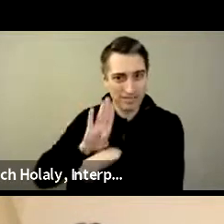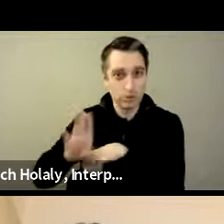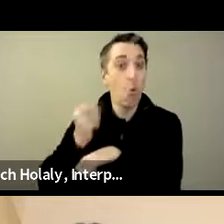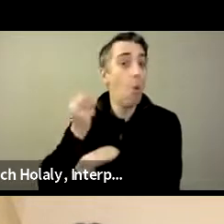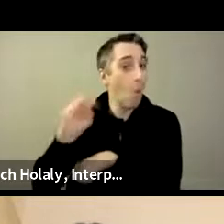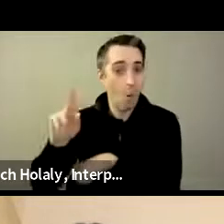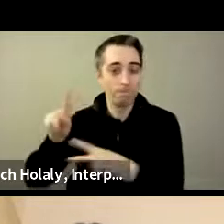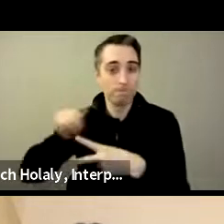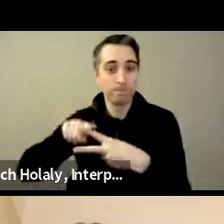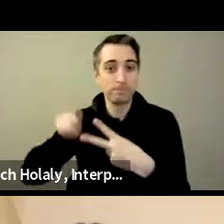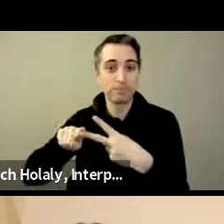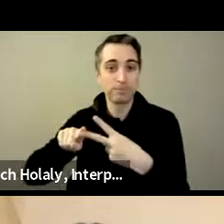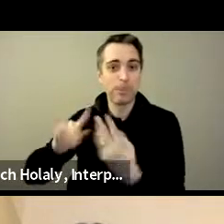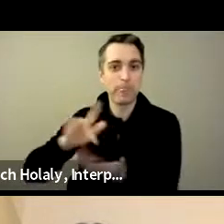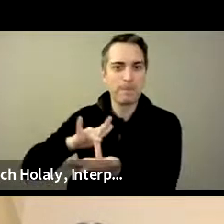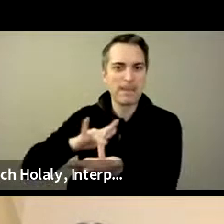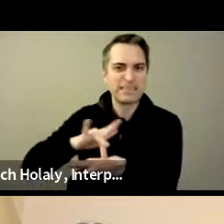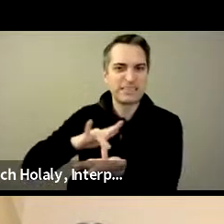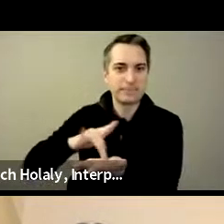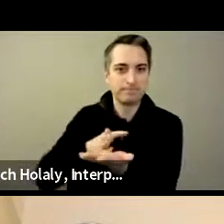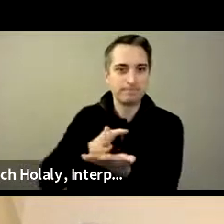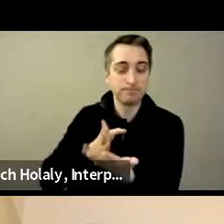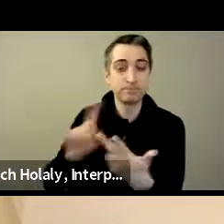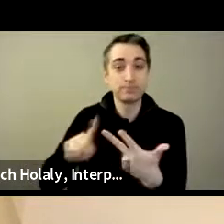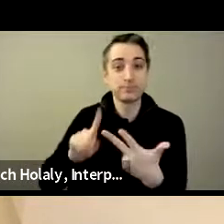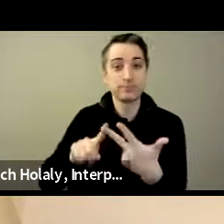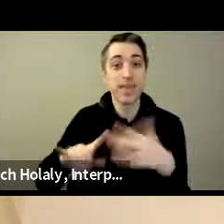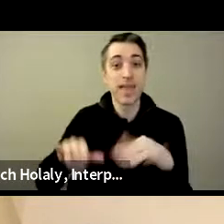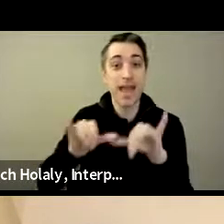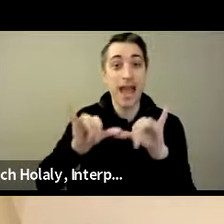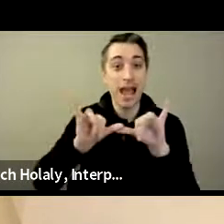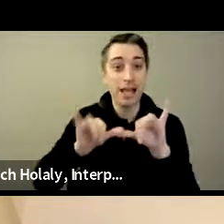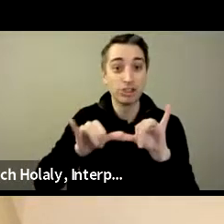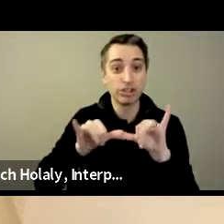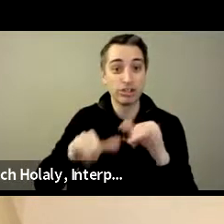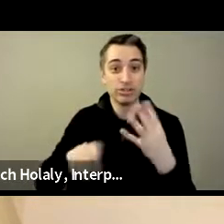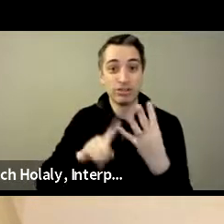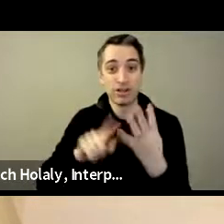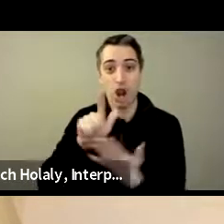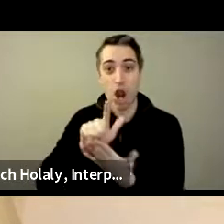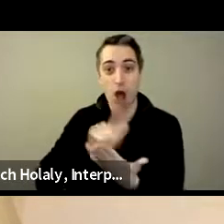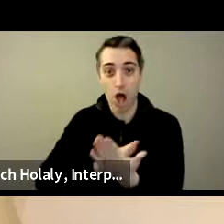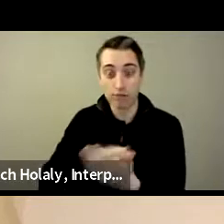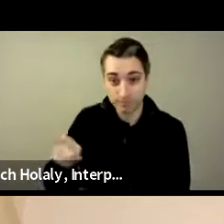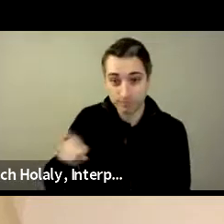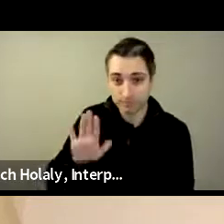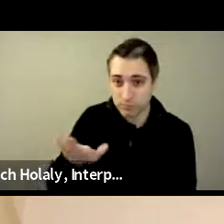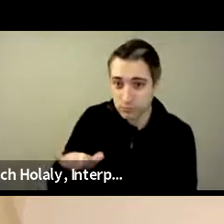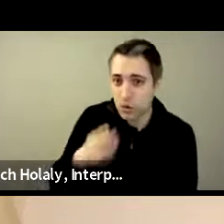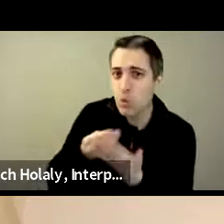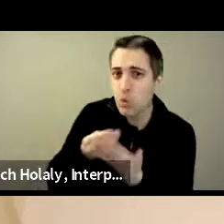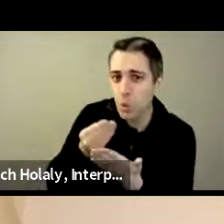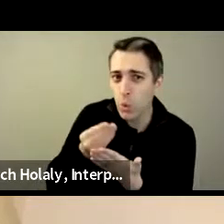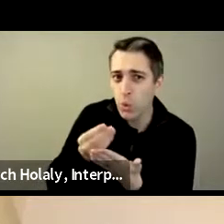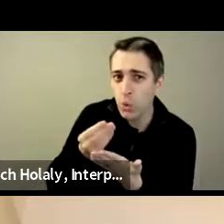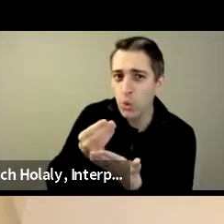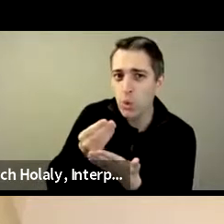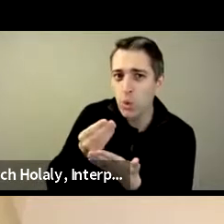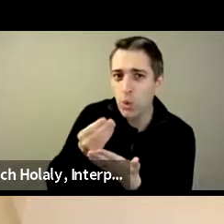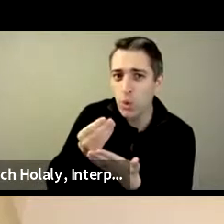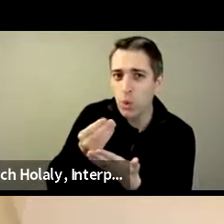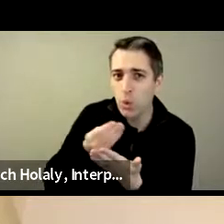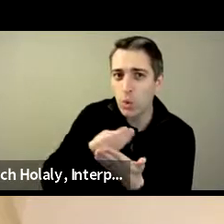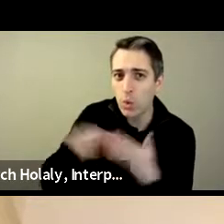medicine, engineering, and law. And what about groceries, grocery stores? Yeah, owning their own businesses,